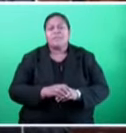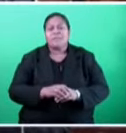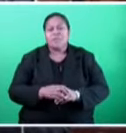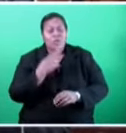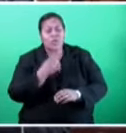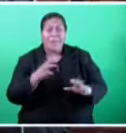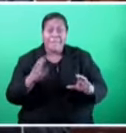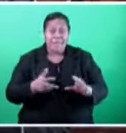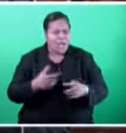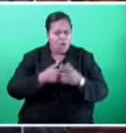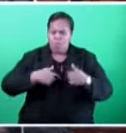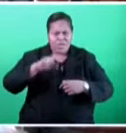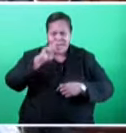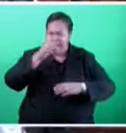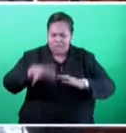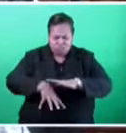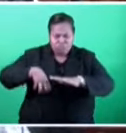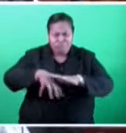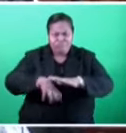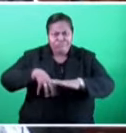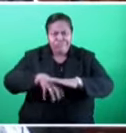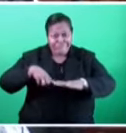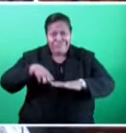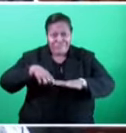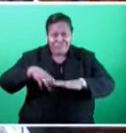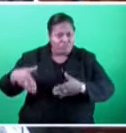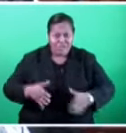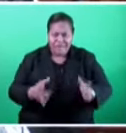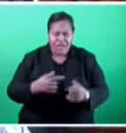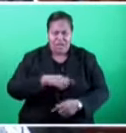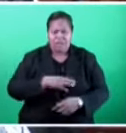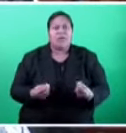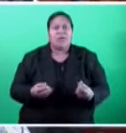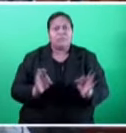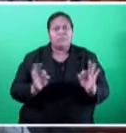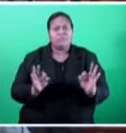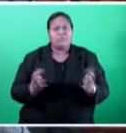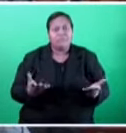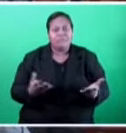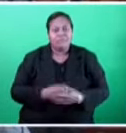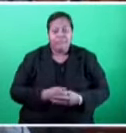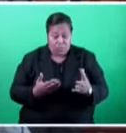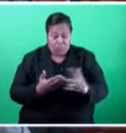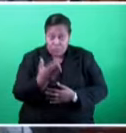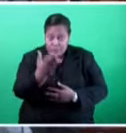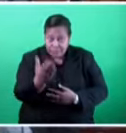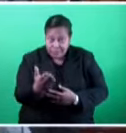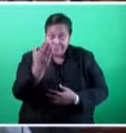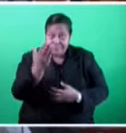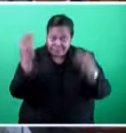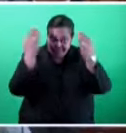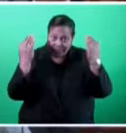"We can't dredge any river, we don't have any money." That's what he said. Through you, Mr. Speaker, sir, yes.